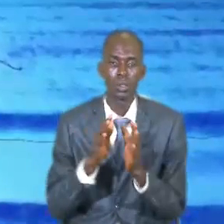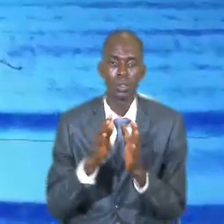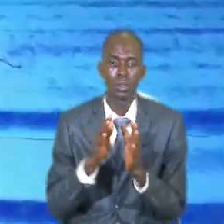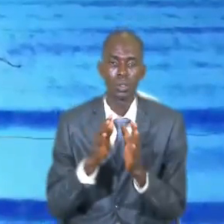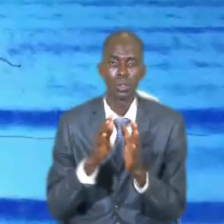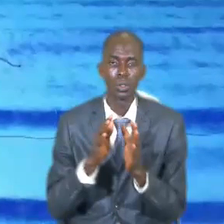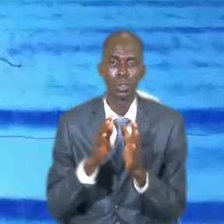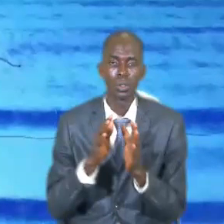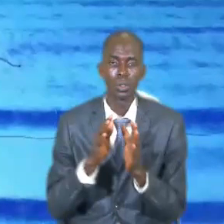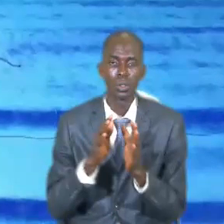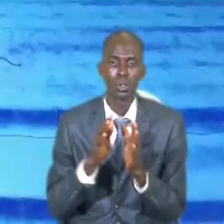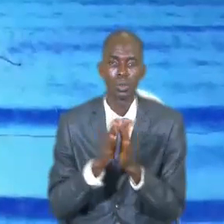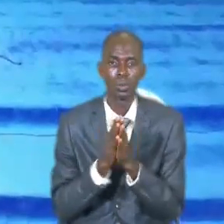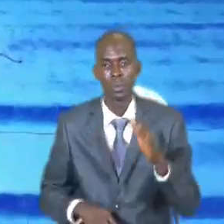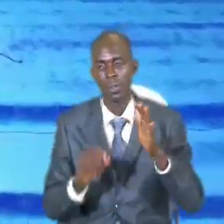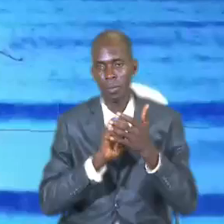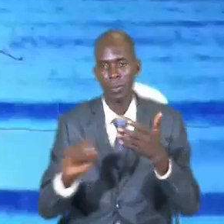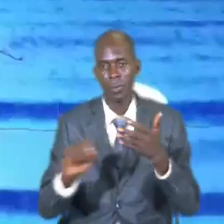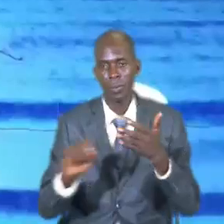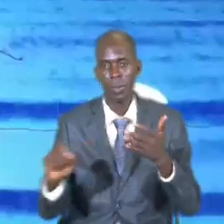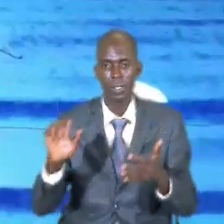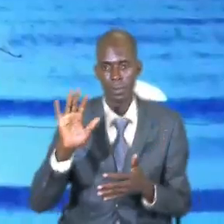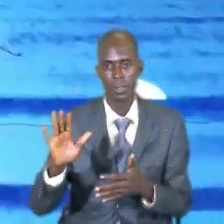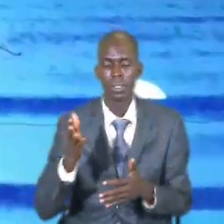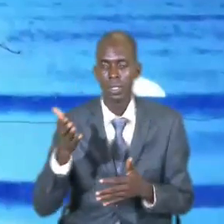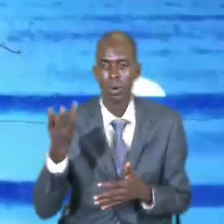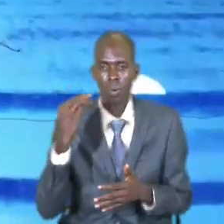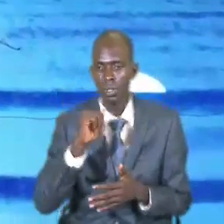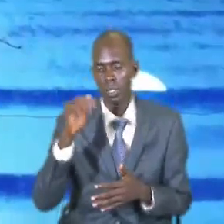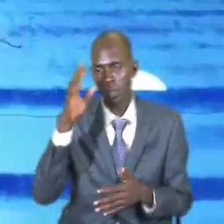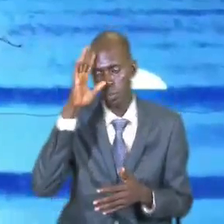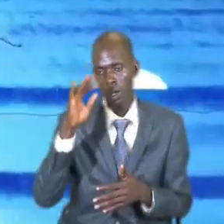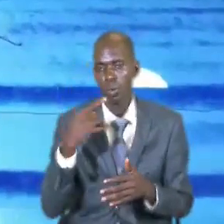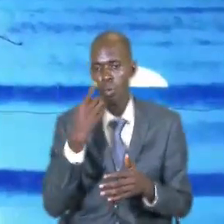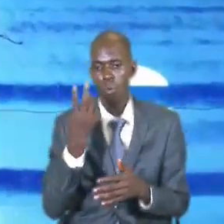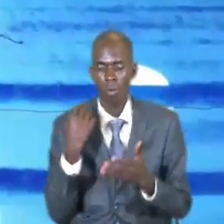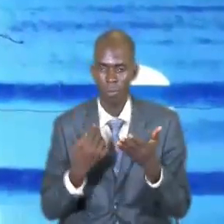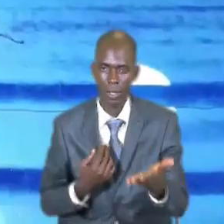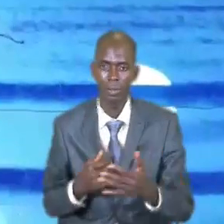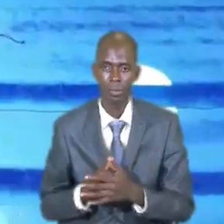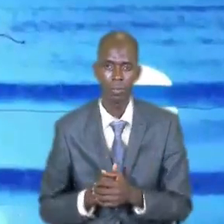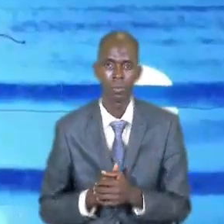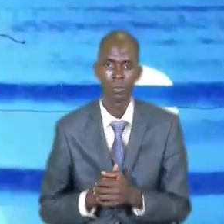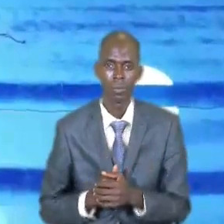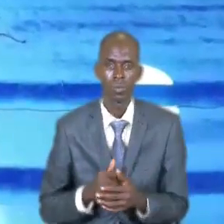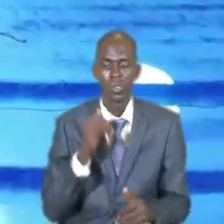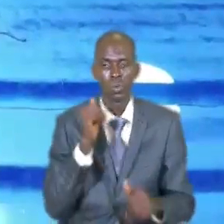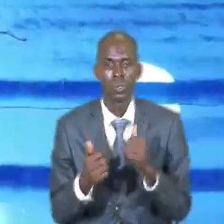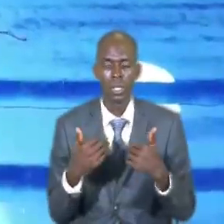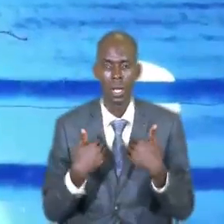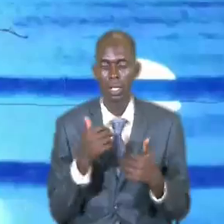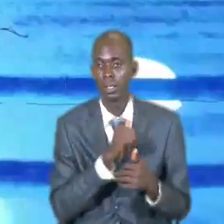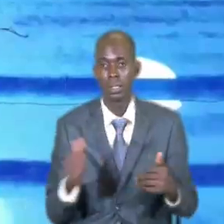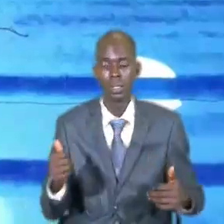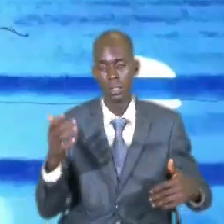5, "And a certain man was there which had an infirmity 38 years. Can